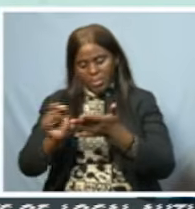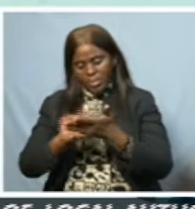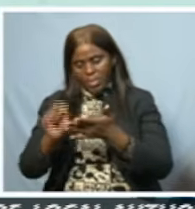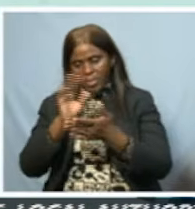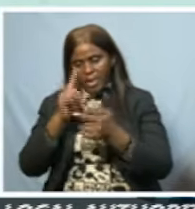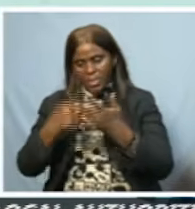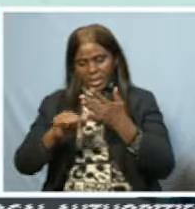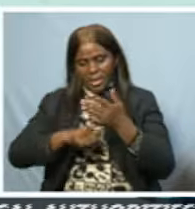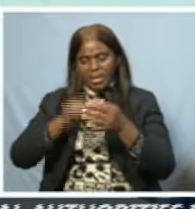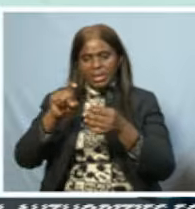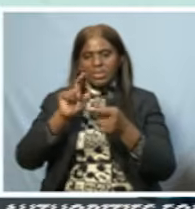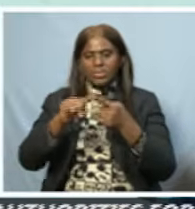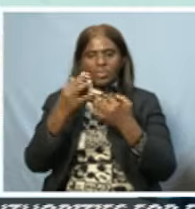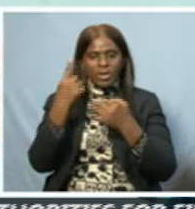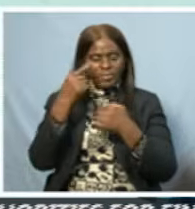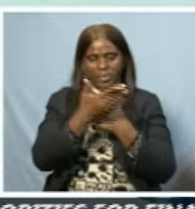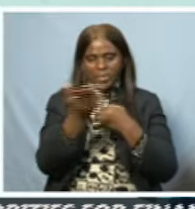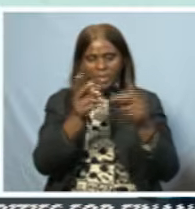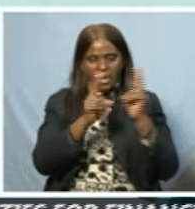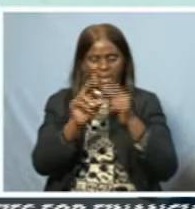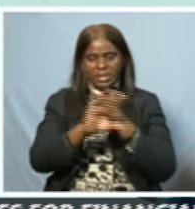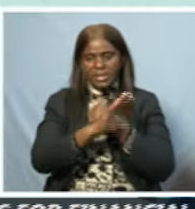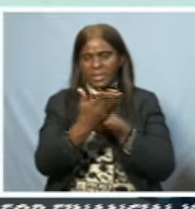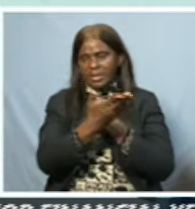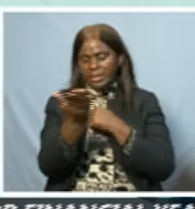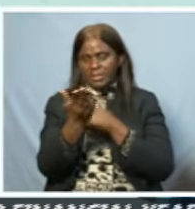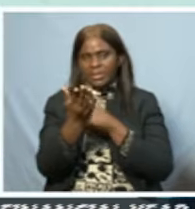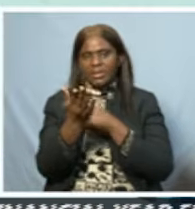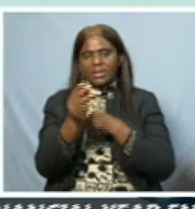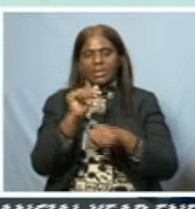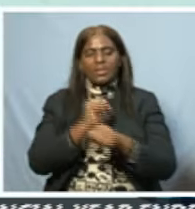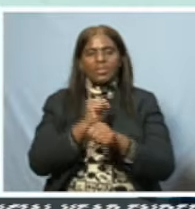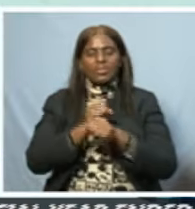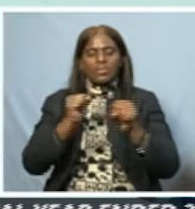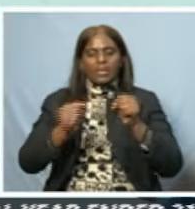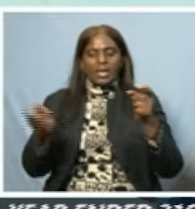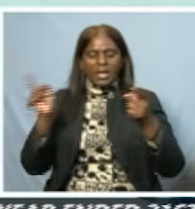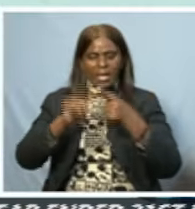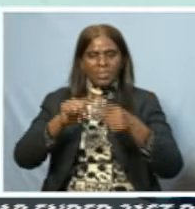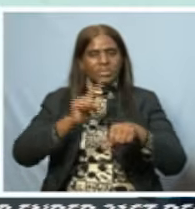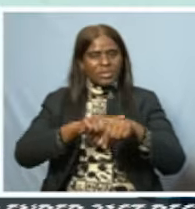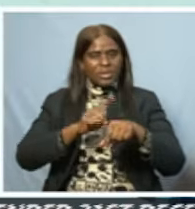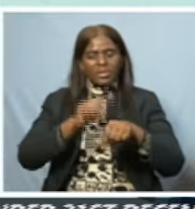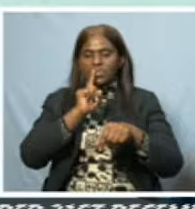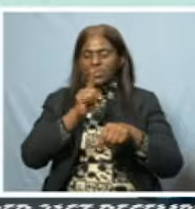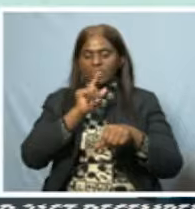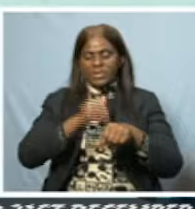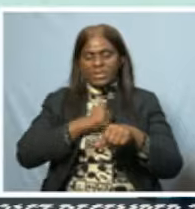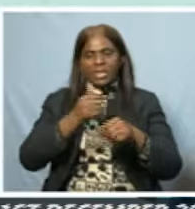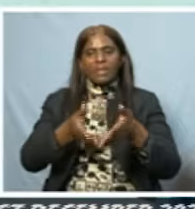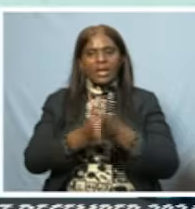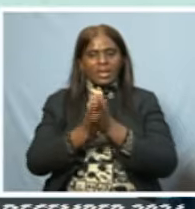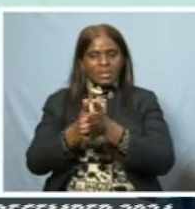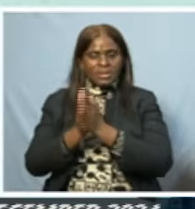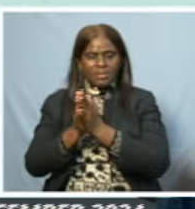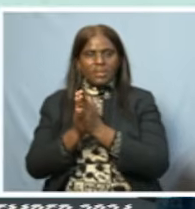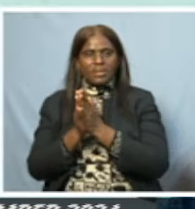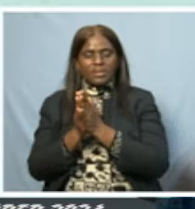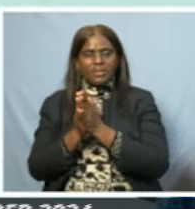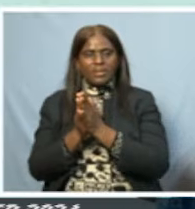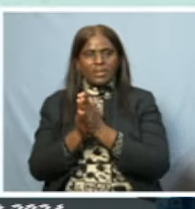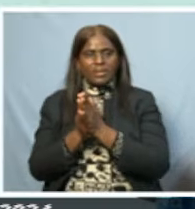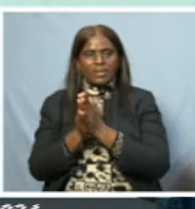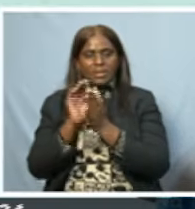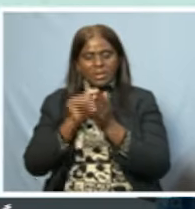course we need to wait for response of our employer. Until such a time, of course we do reminders, but